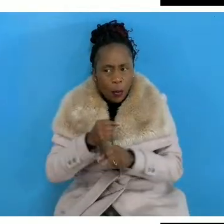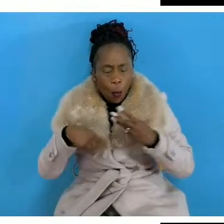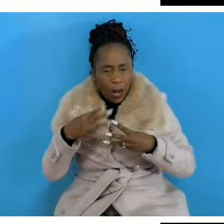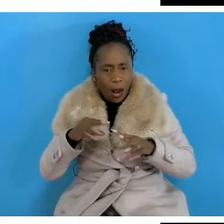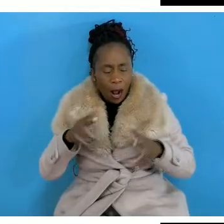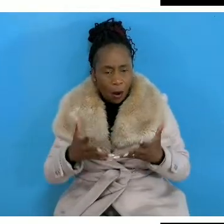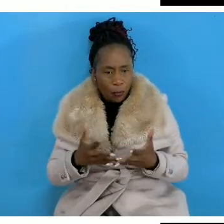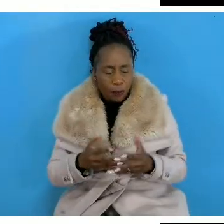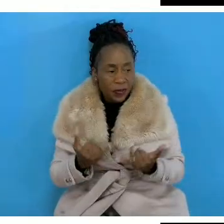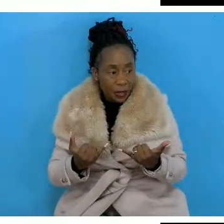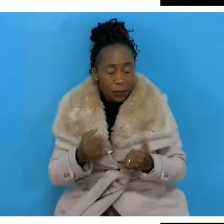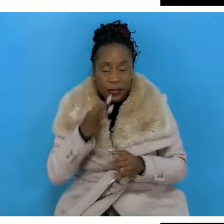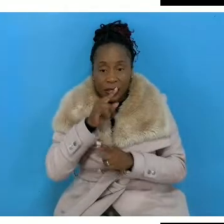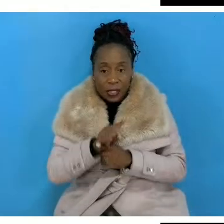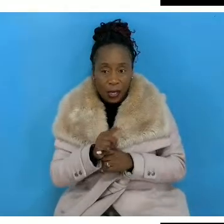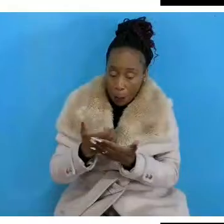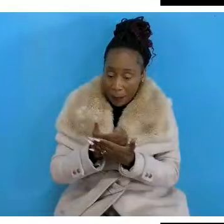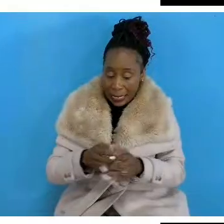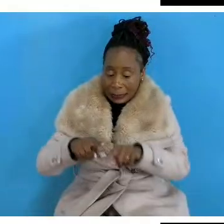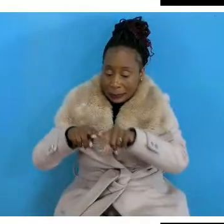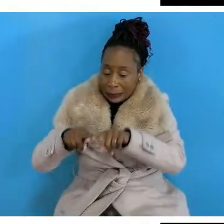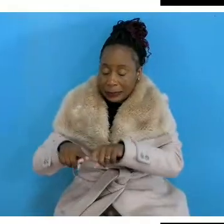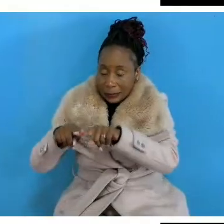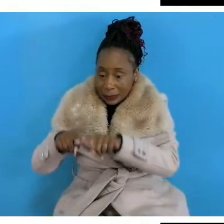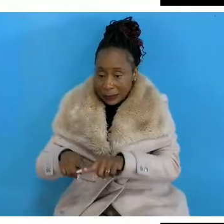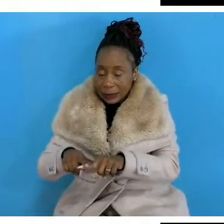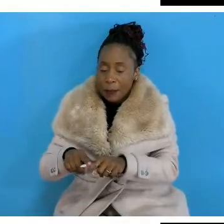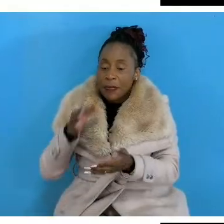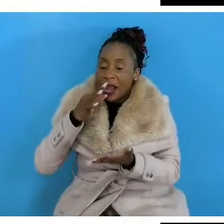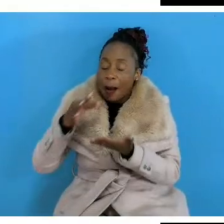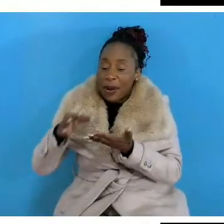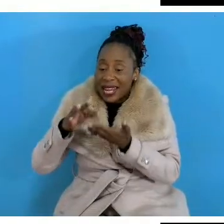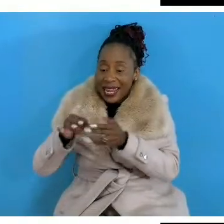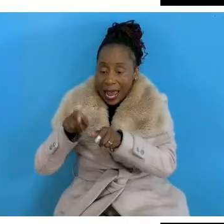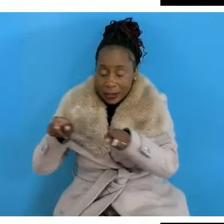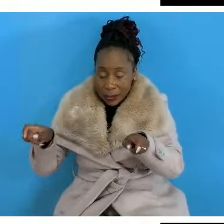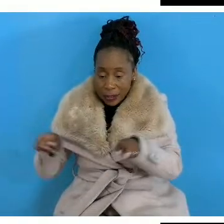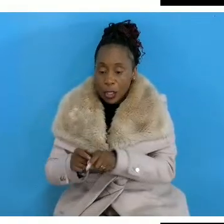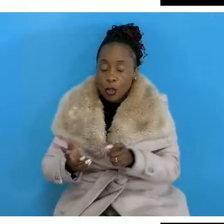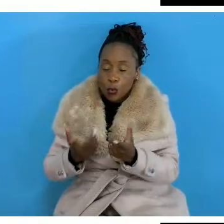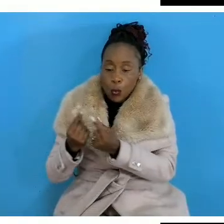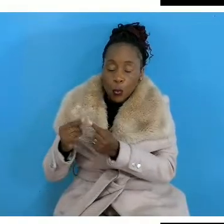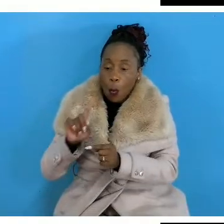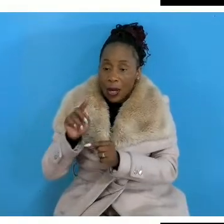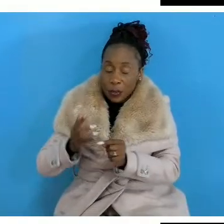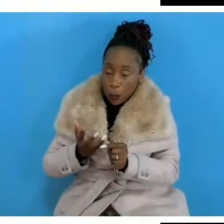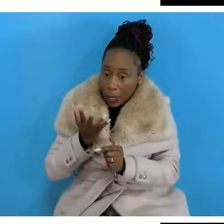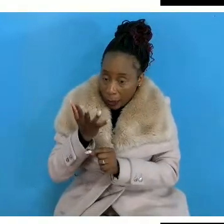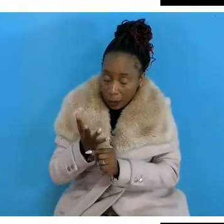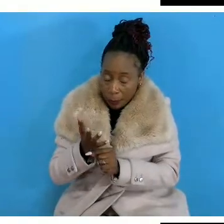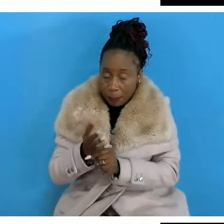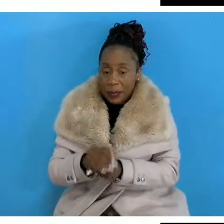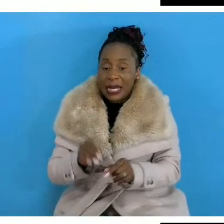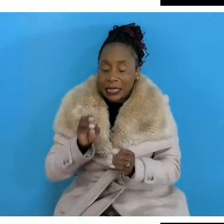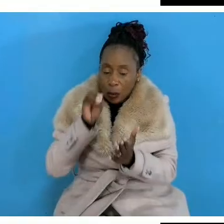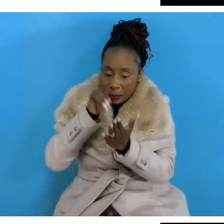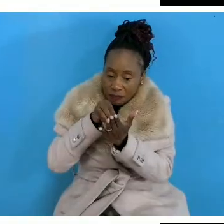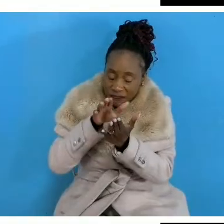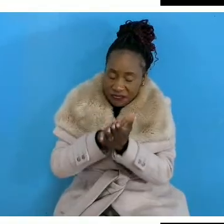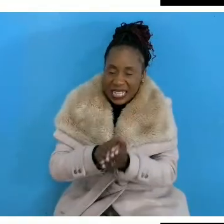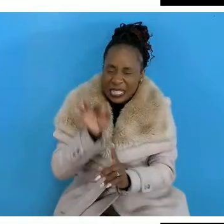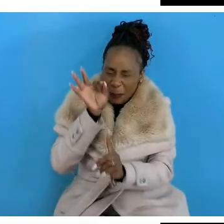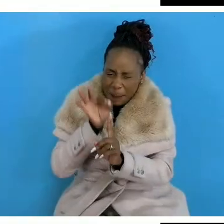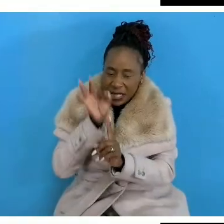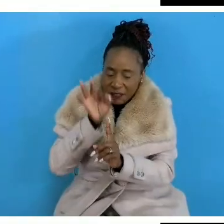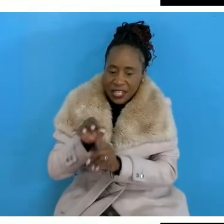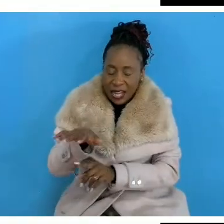currently in the process of revising. Applicants want to do, they will be situated at a specific area so that we